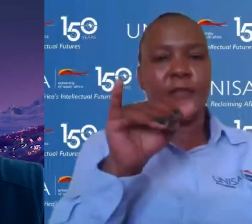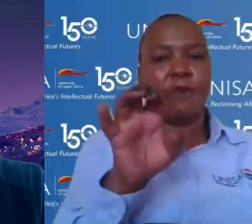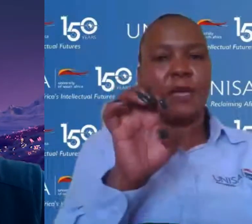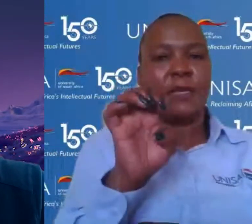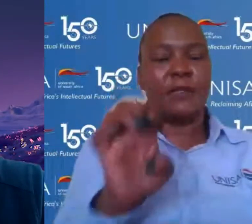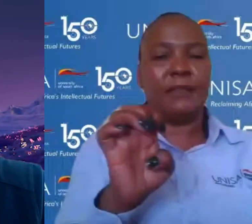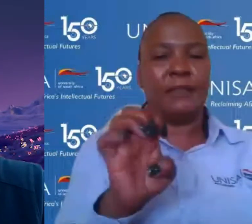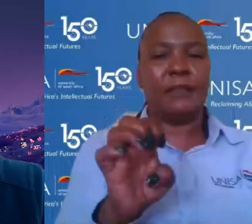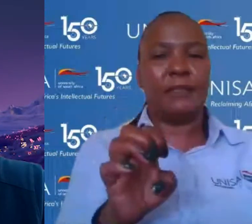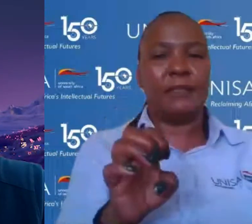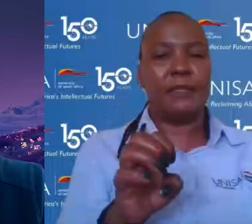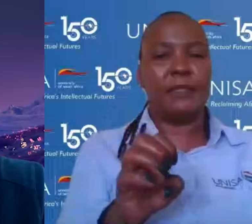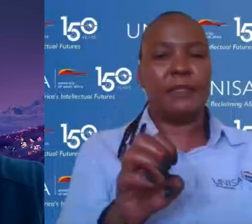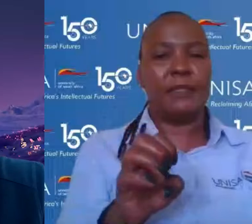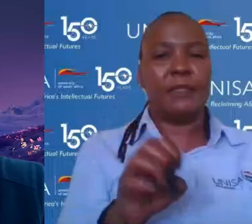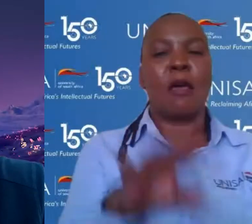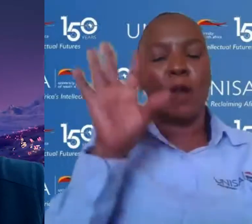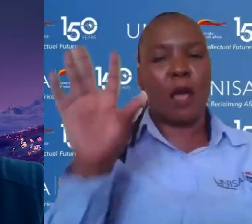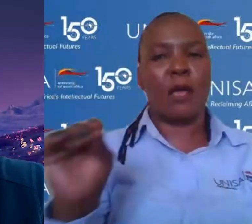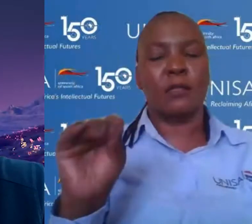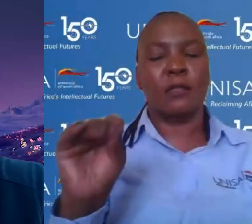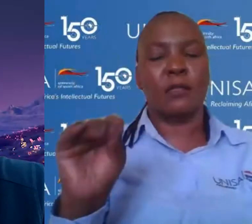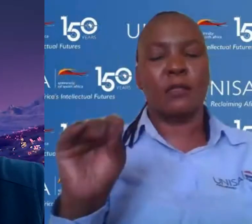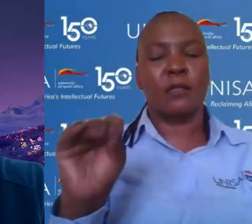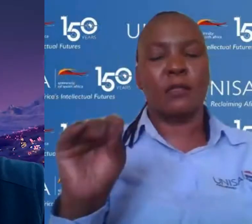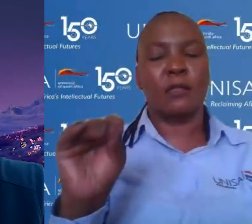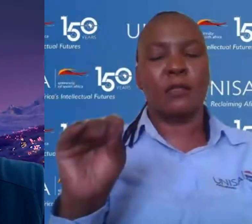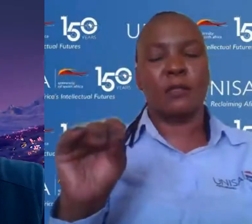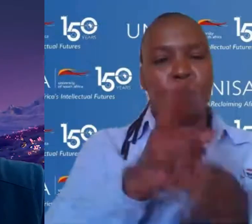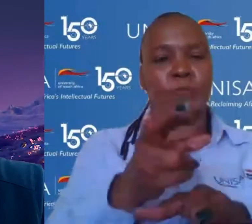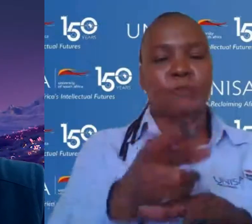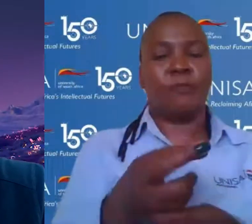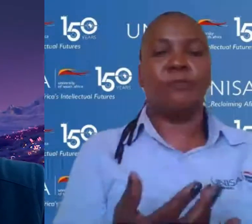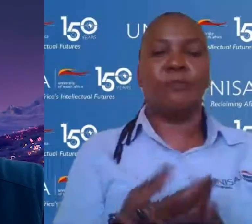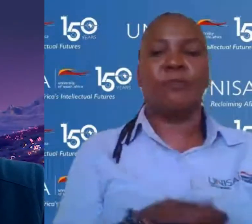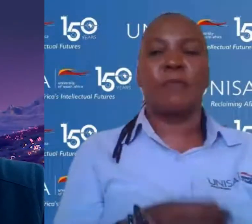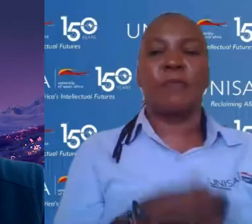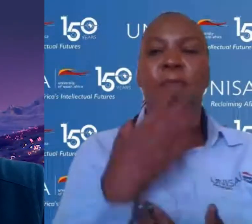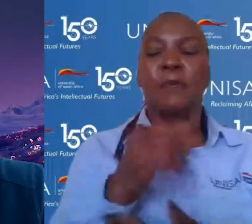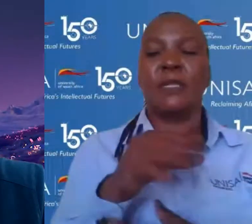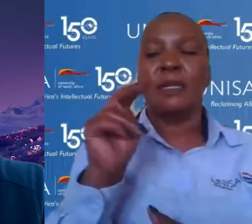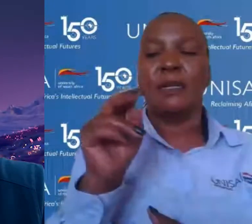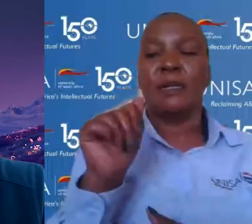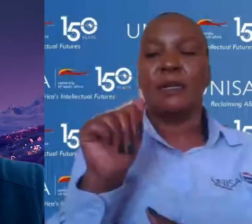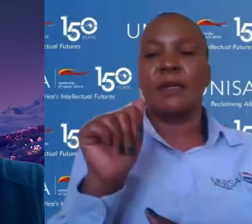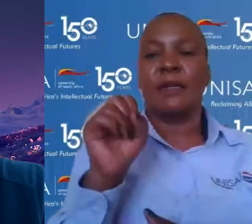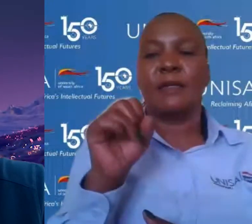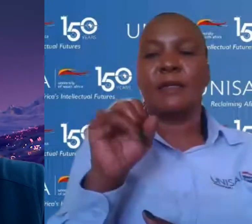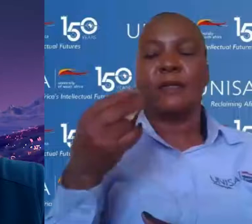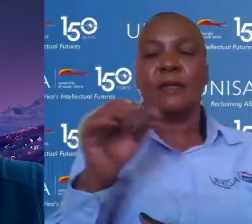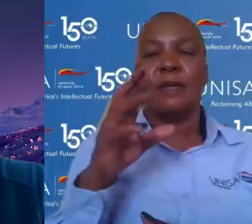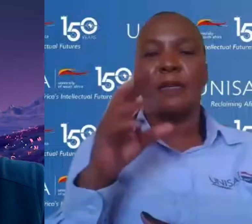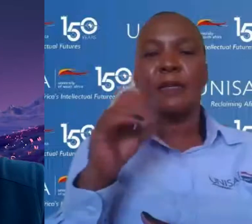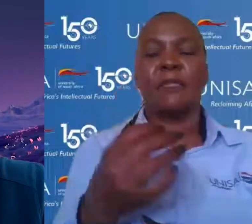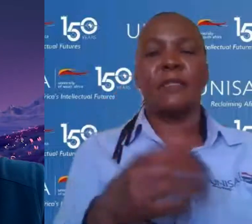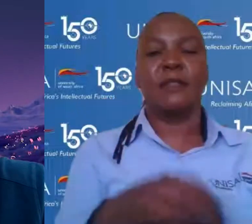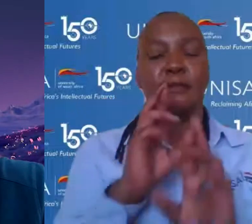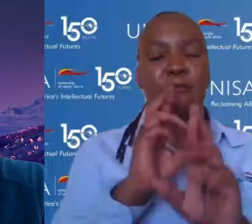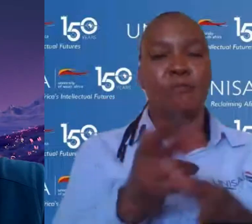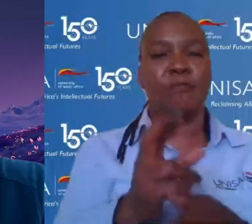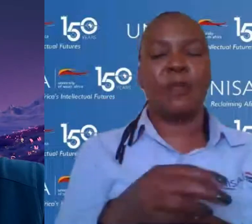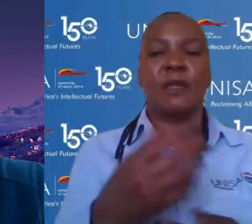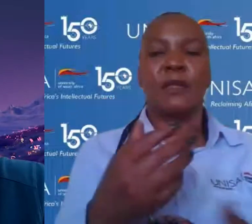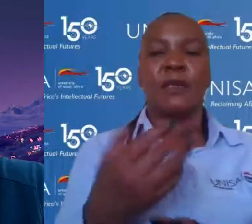ask Nasihat to respond to that. Nasihat, students, can students be able to do